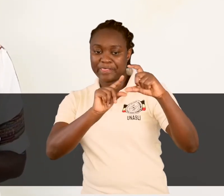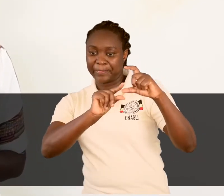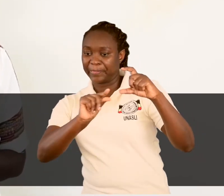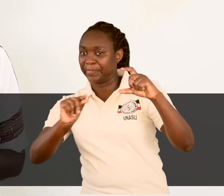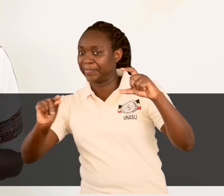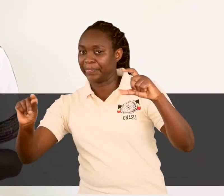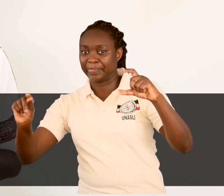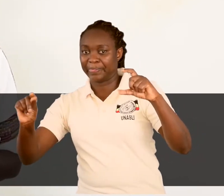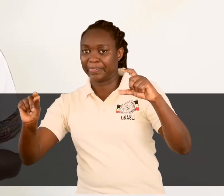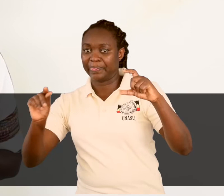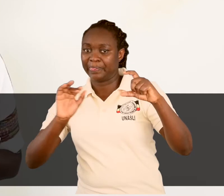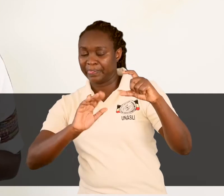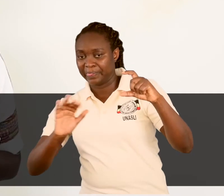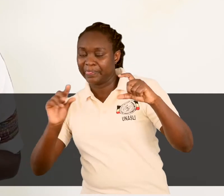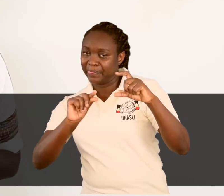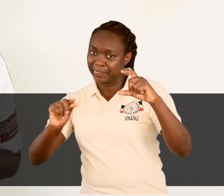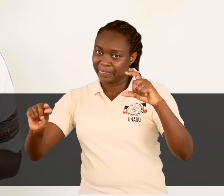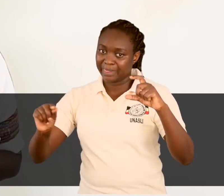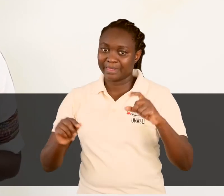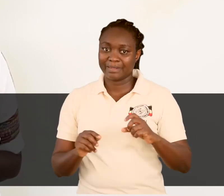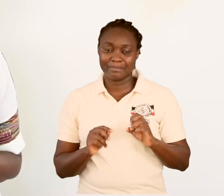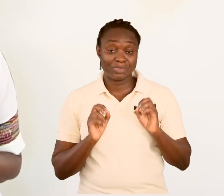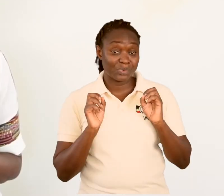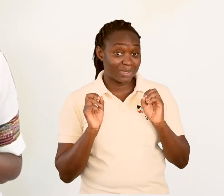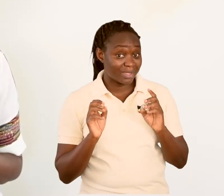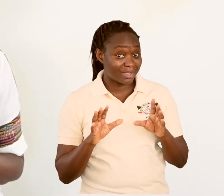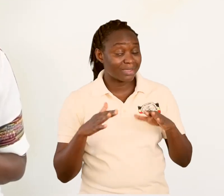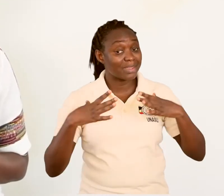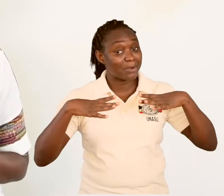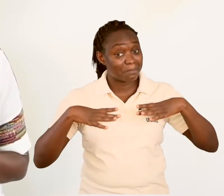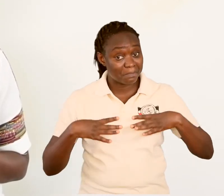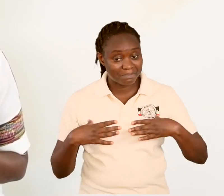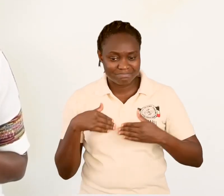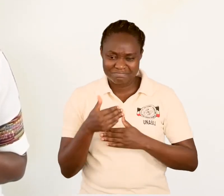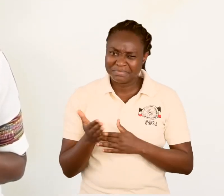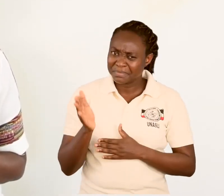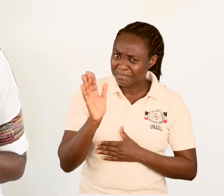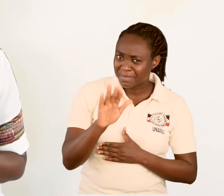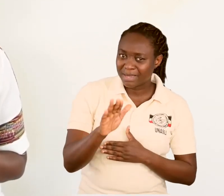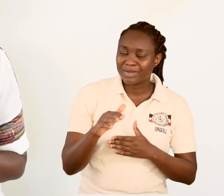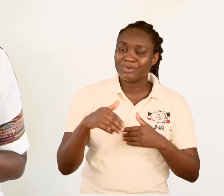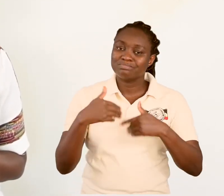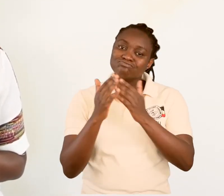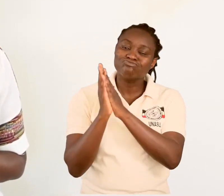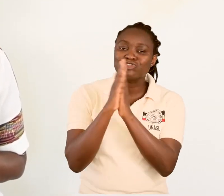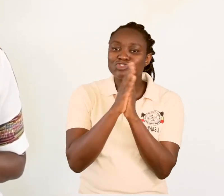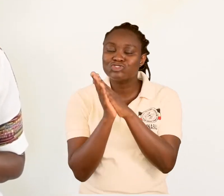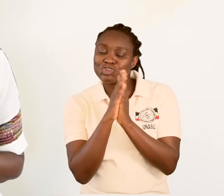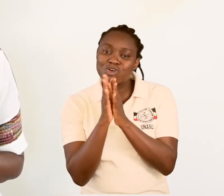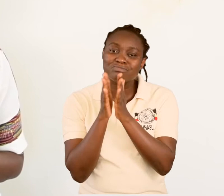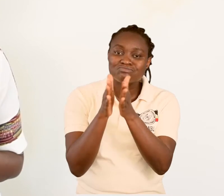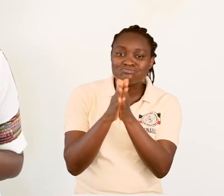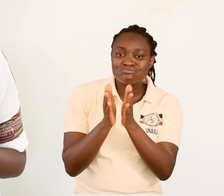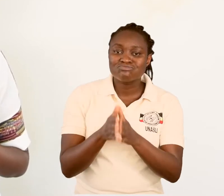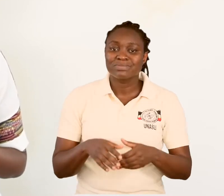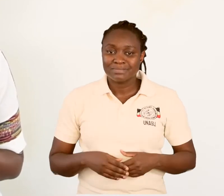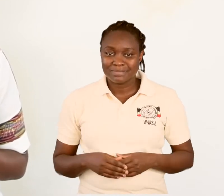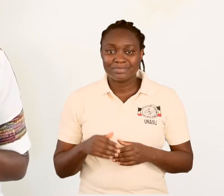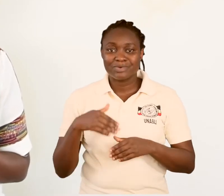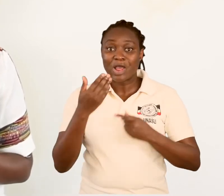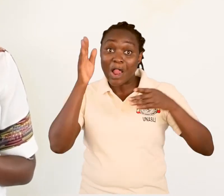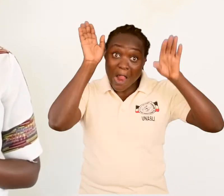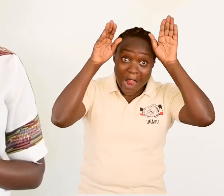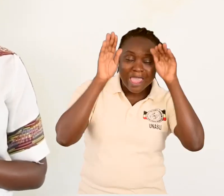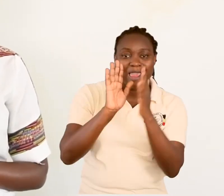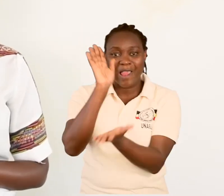Okay. So we will now take a short break. When we get back, I'll read for you a story called Hare and Crocodile by